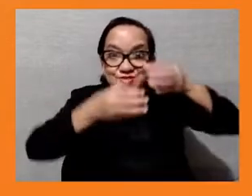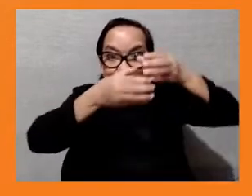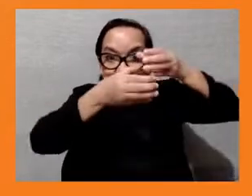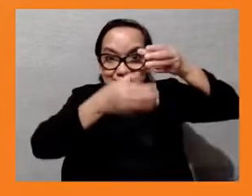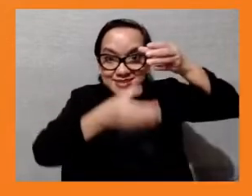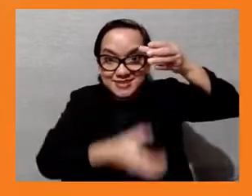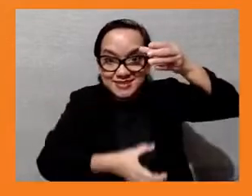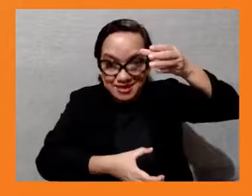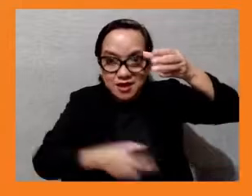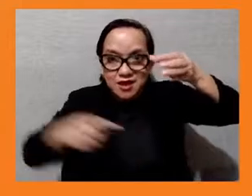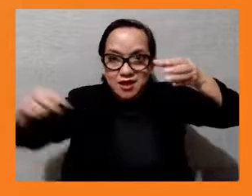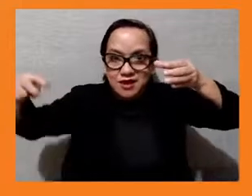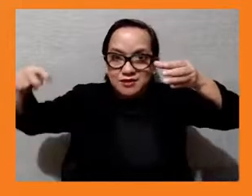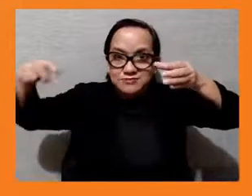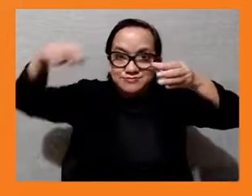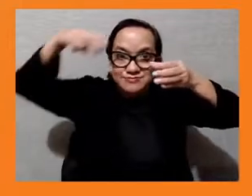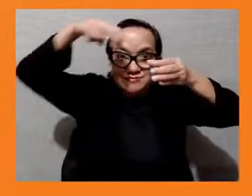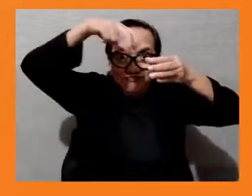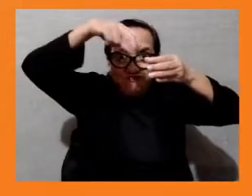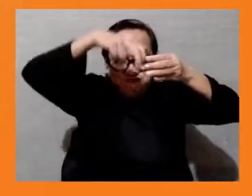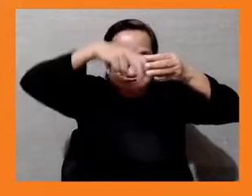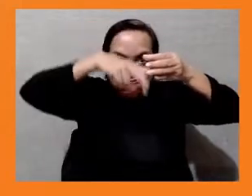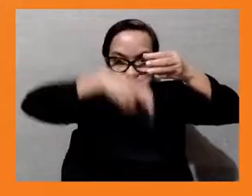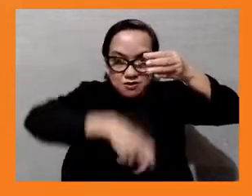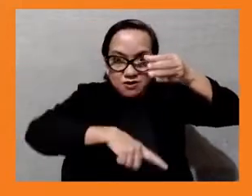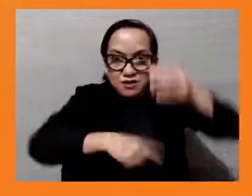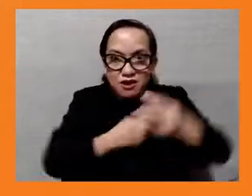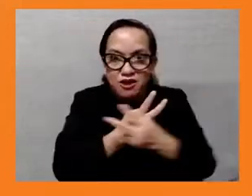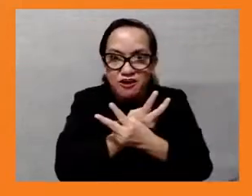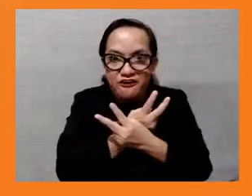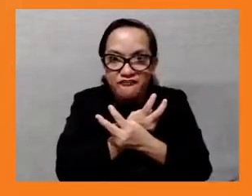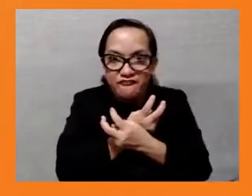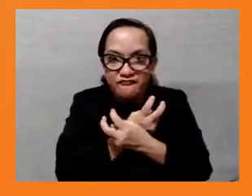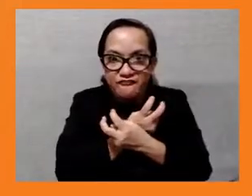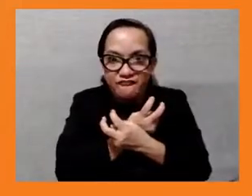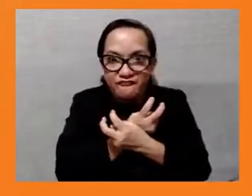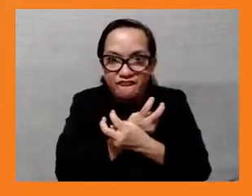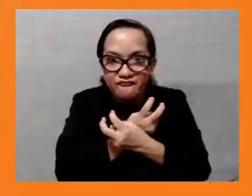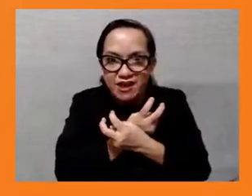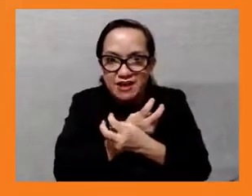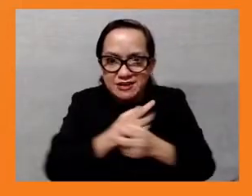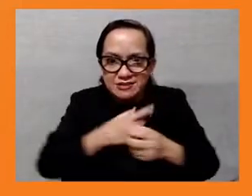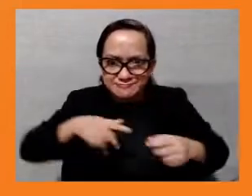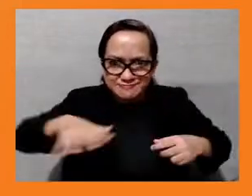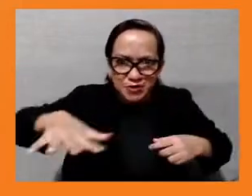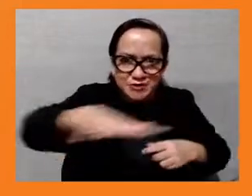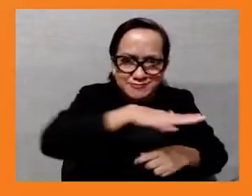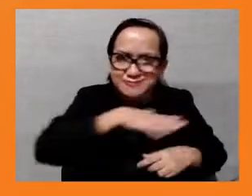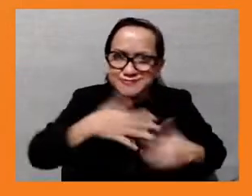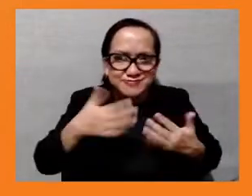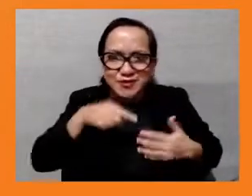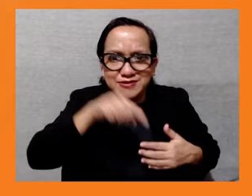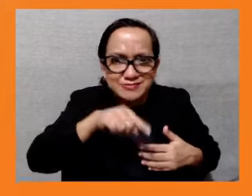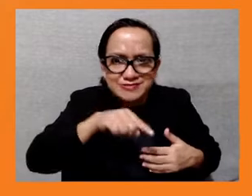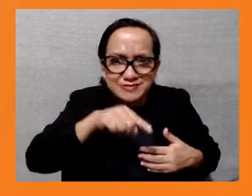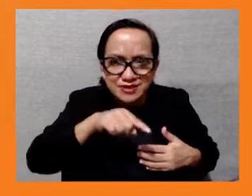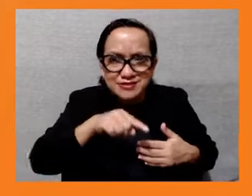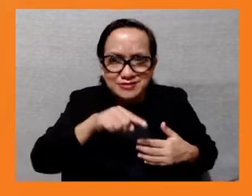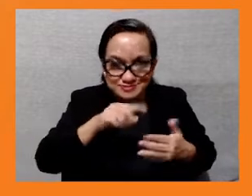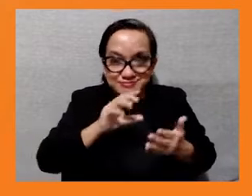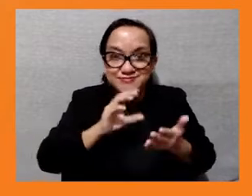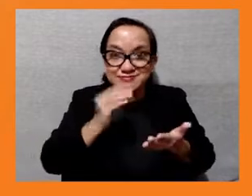other religious structures or sites are regarded as traditionally separate by Indigenous peoples. No specific forest land or water body